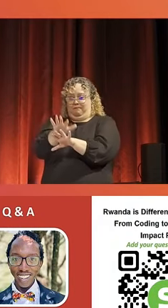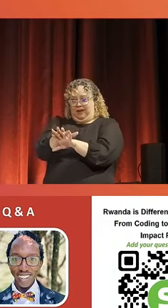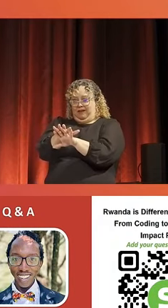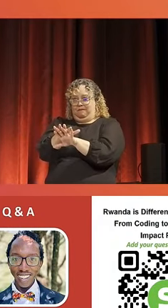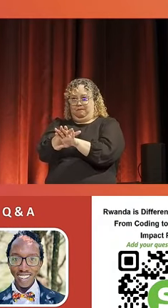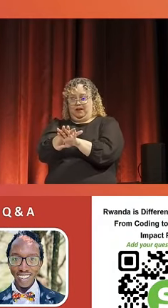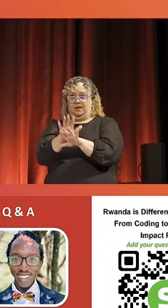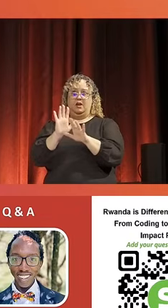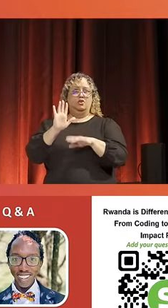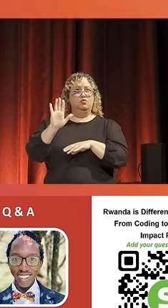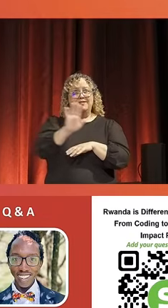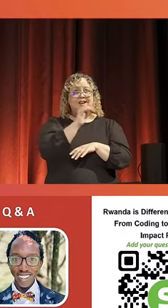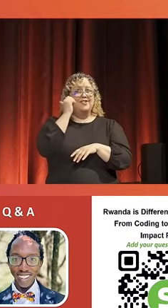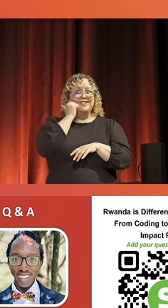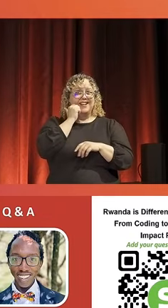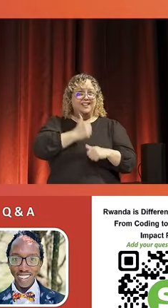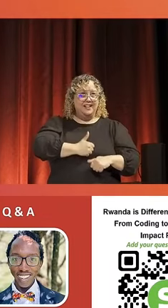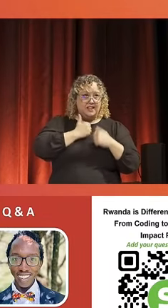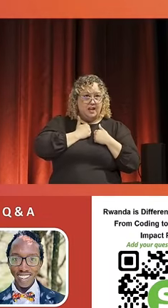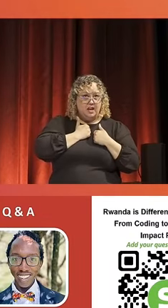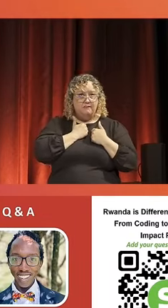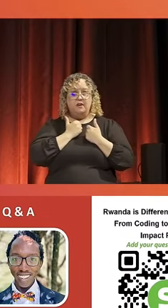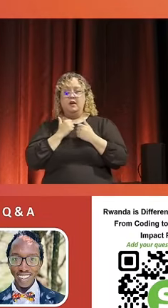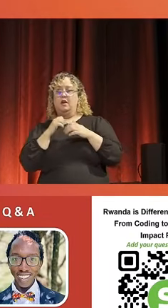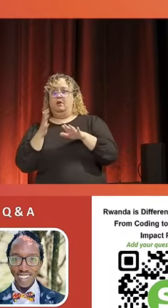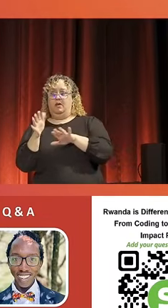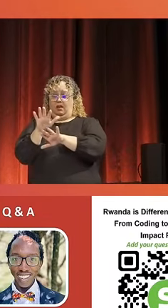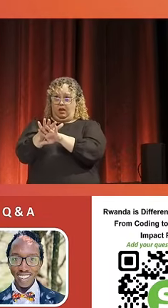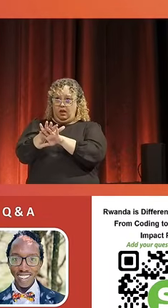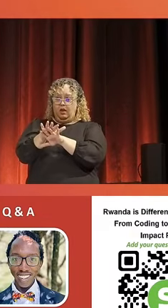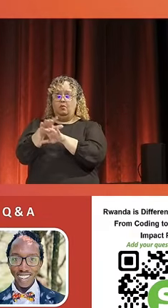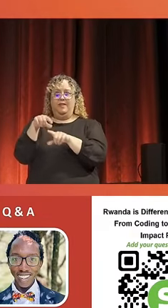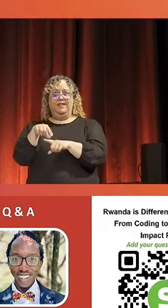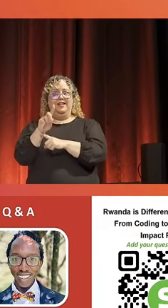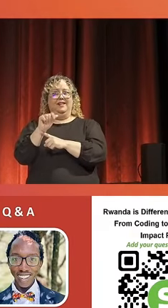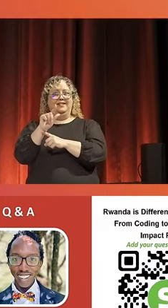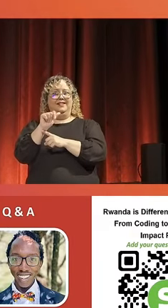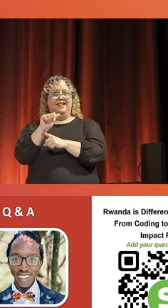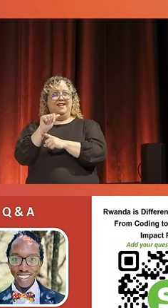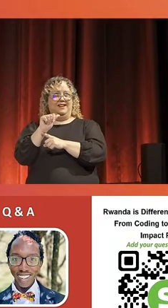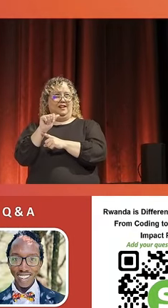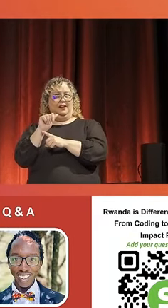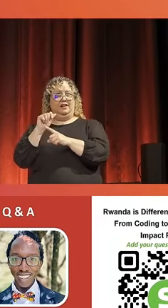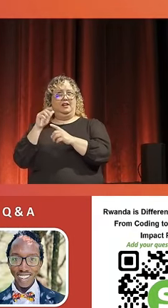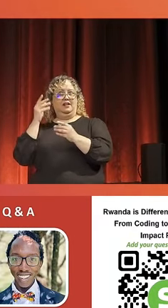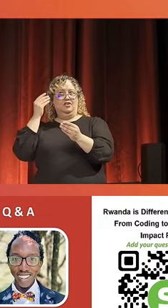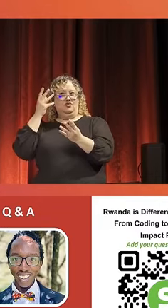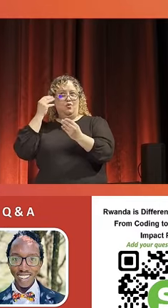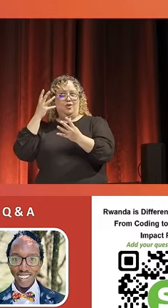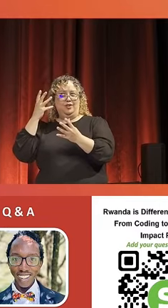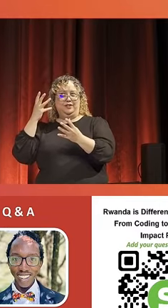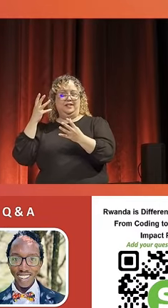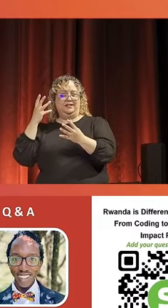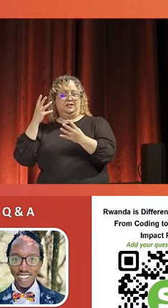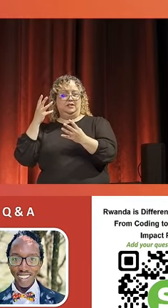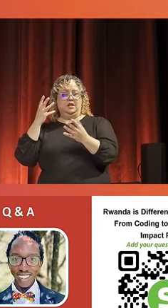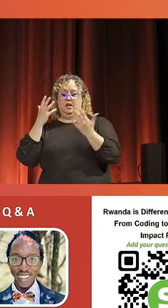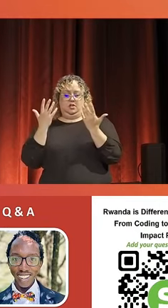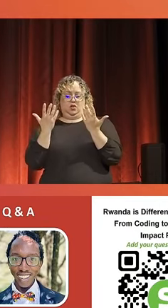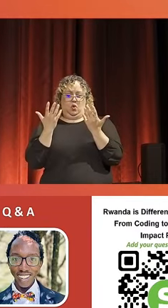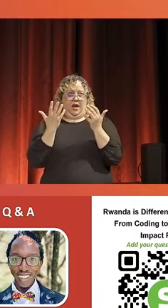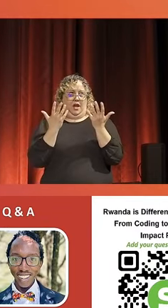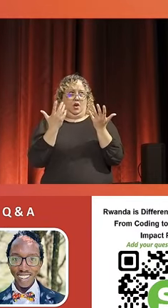connected with all the data sources, and what does the future look like where we're able to give the